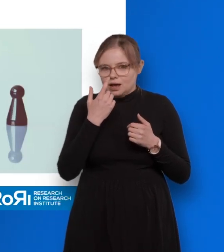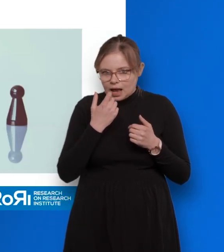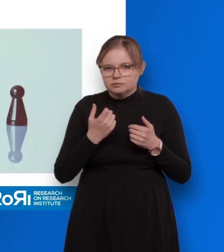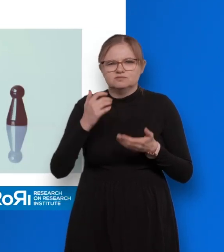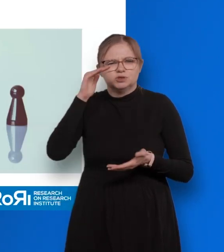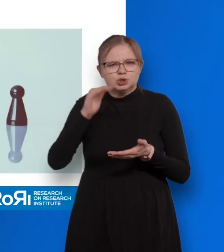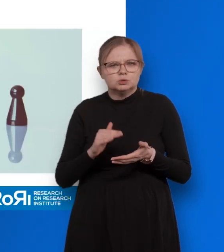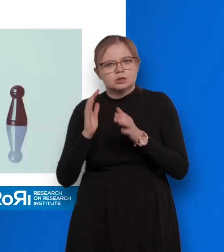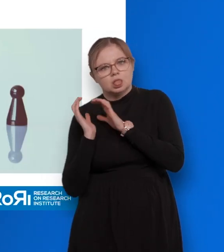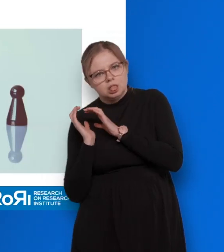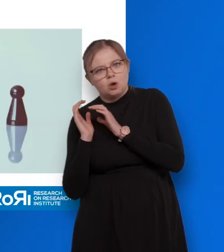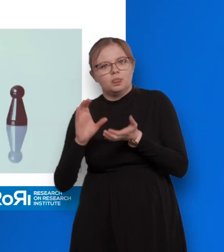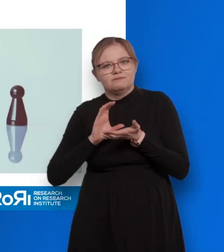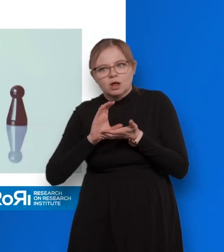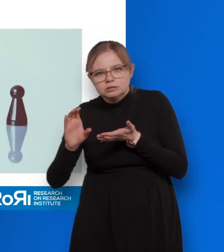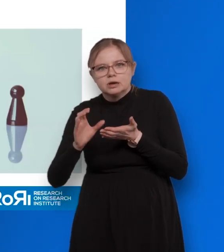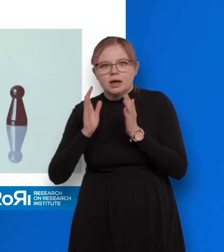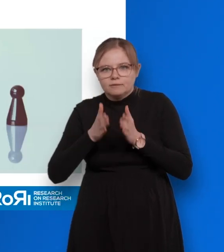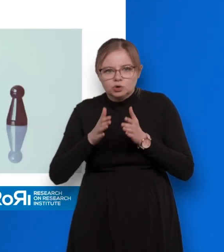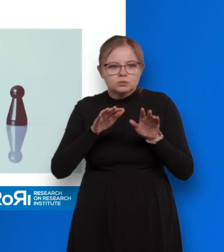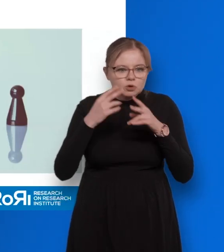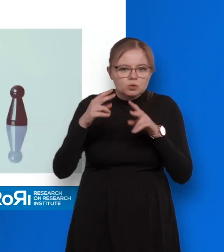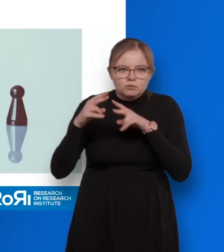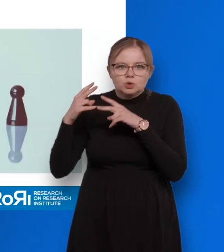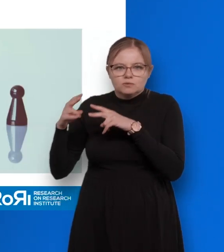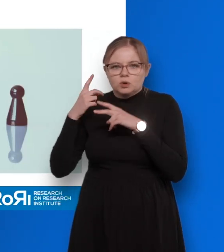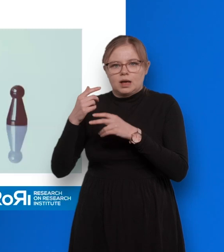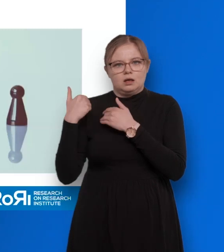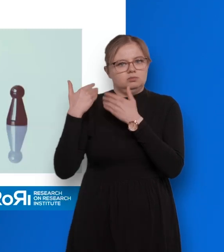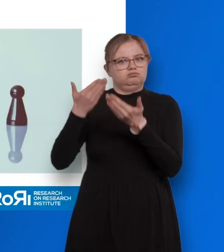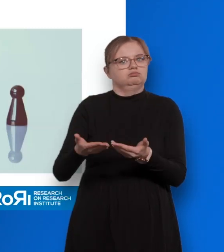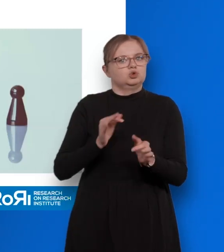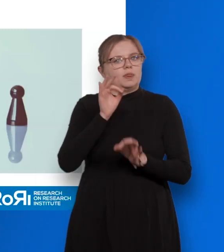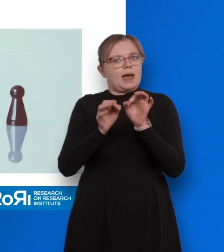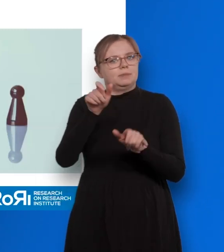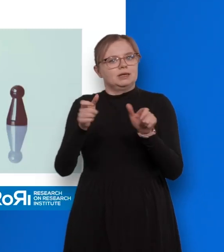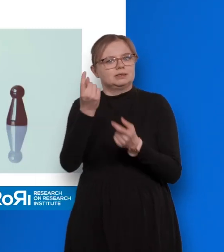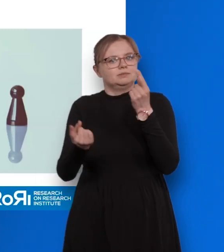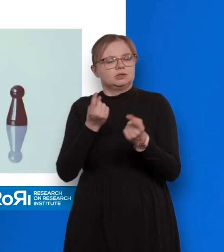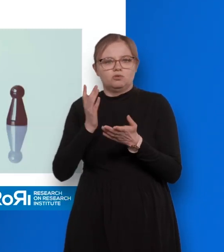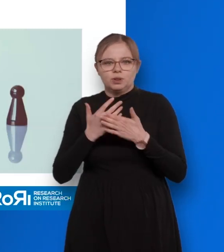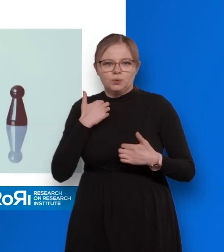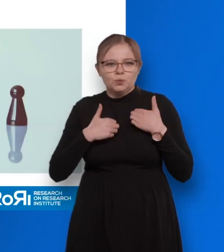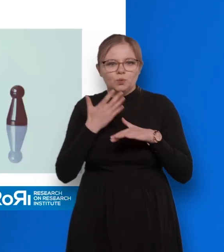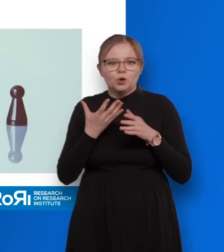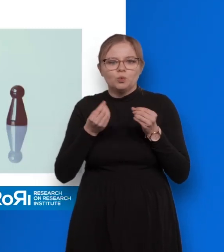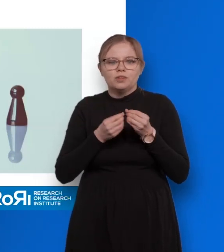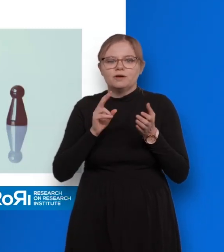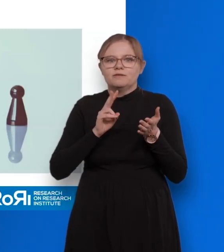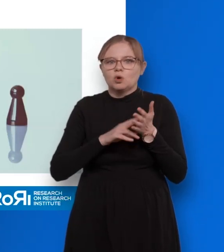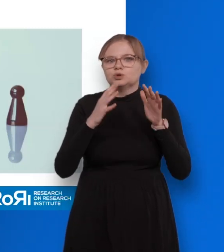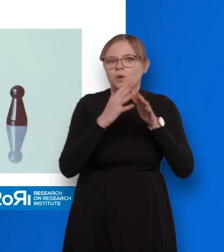spread or reduce the burden on the funder of reviewing. We're really excited to work with the Volkswagen on